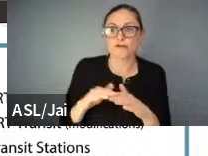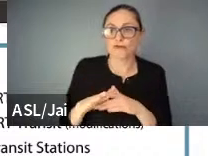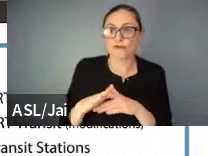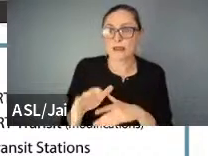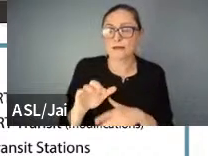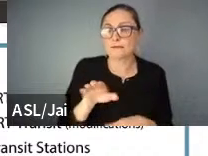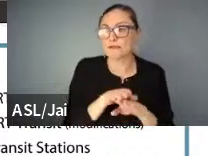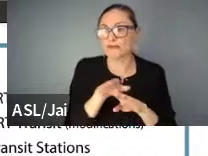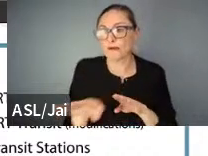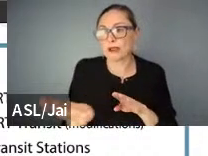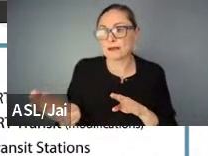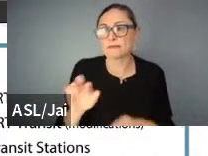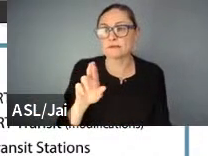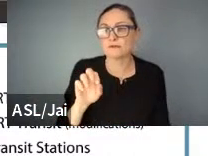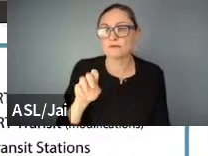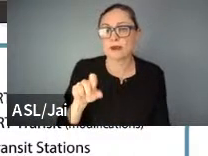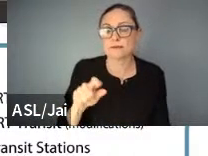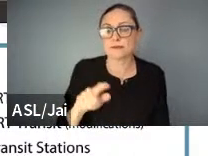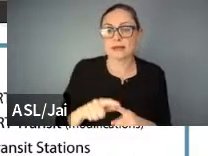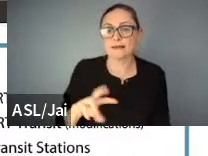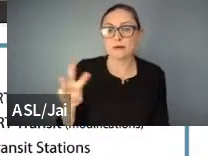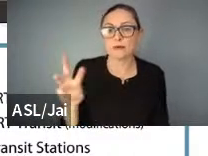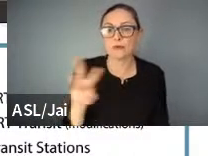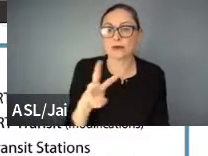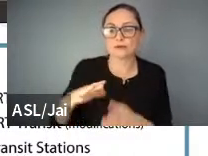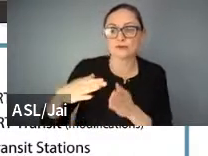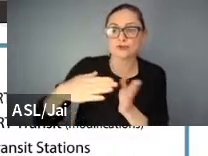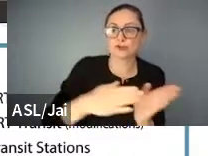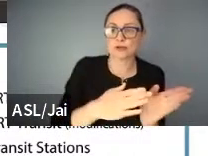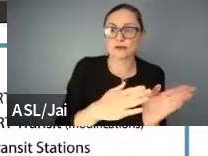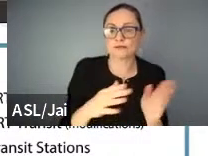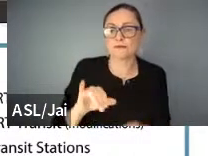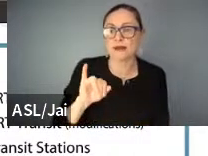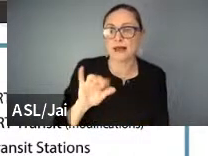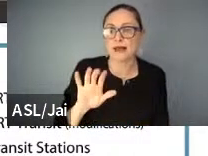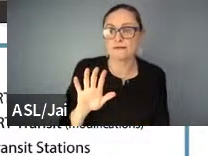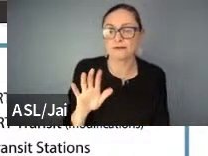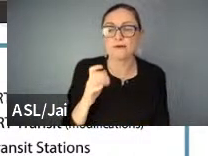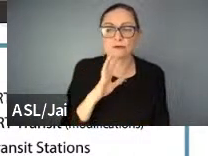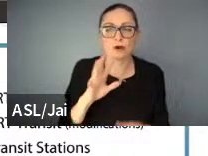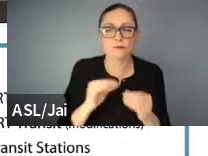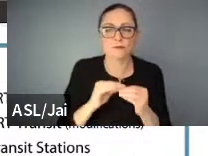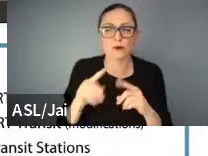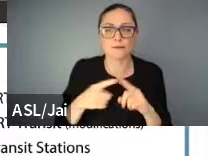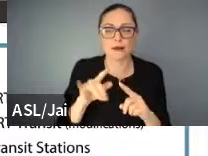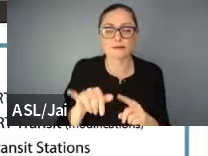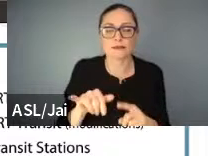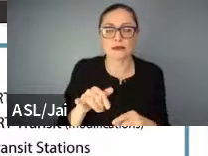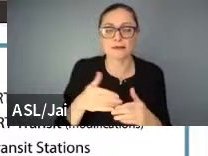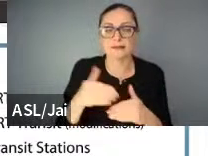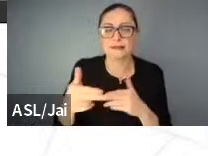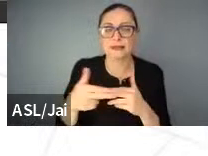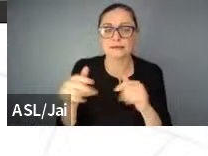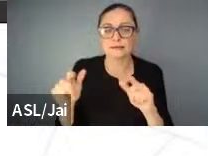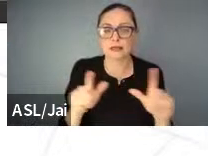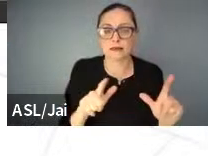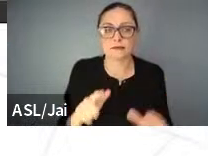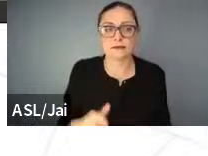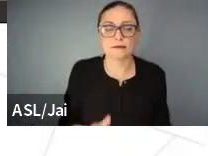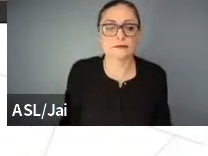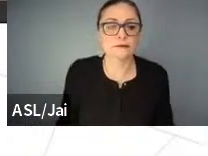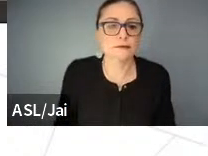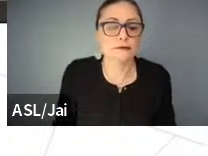the westward shift of I-5, and I'll talk a little bit more about that. Next slide, please.